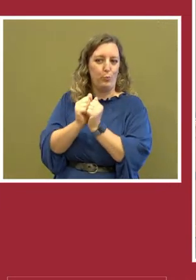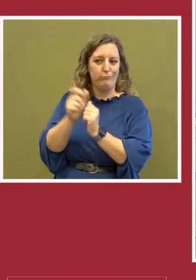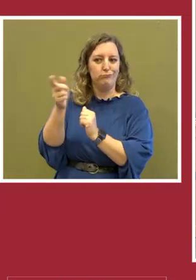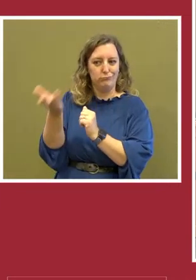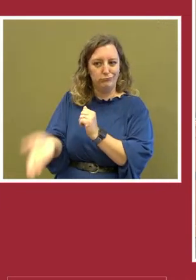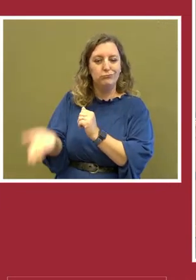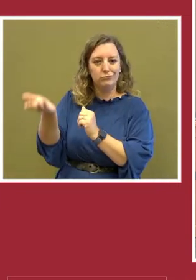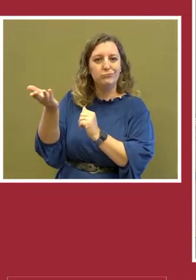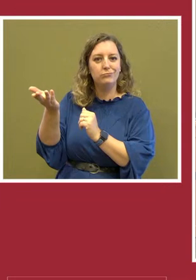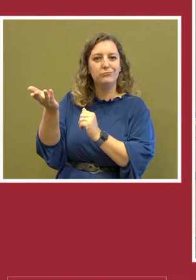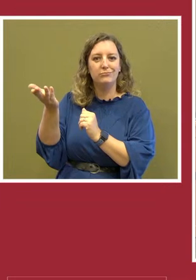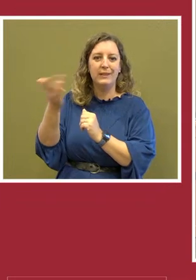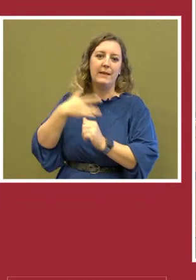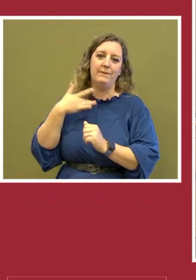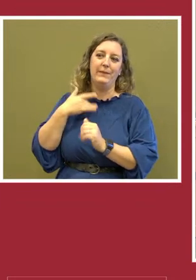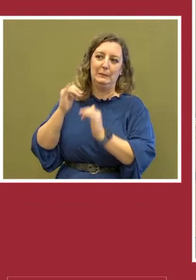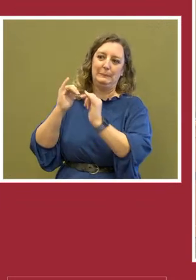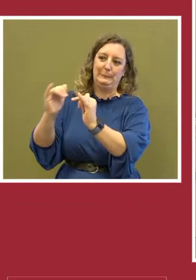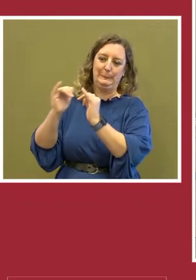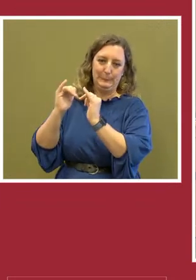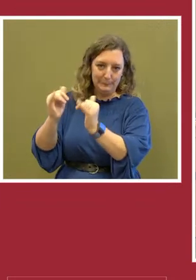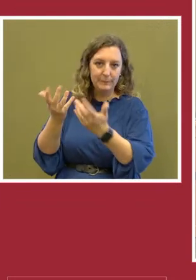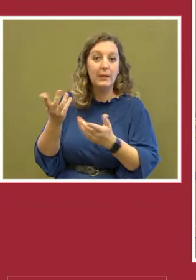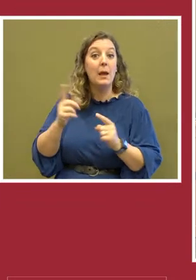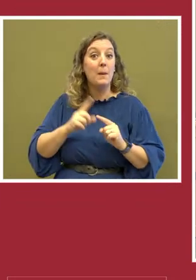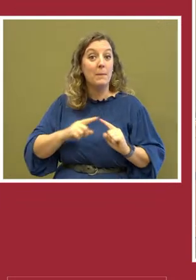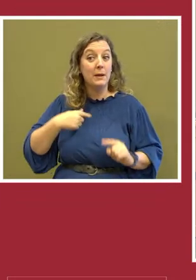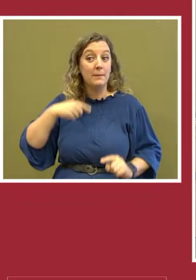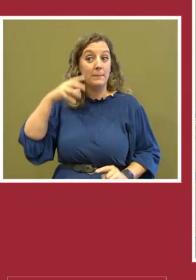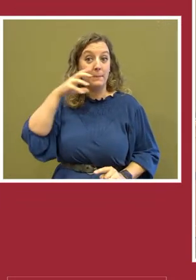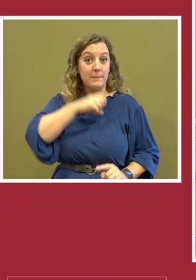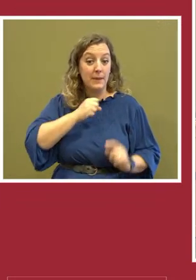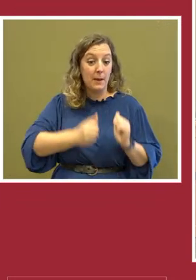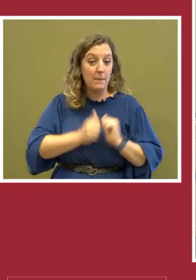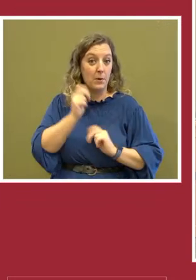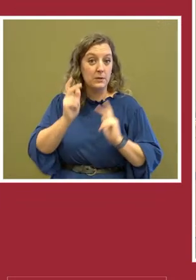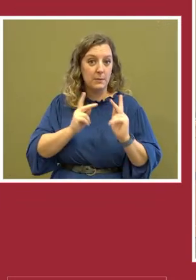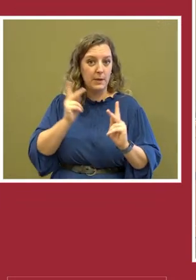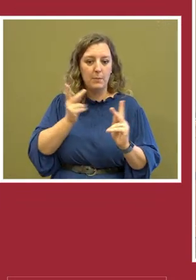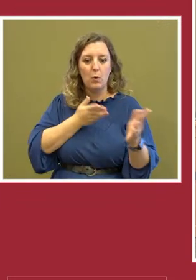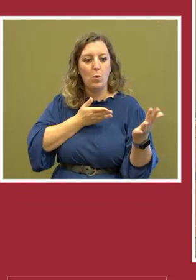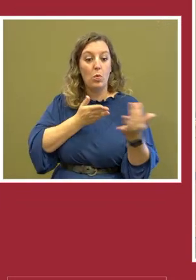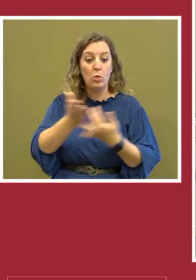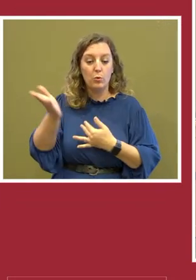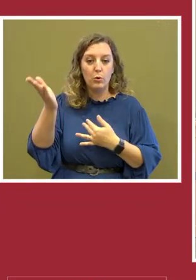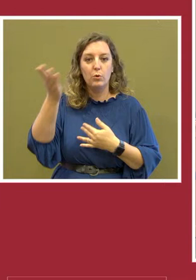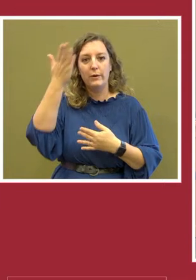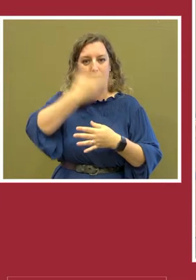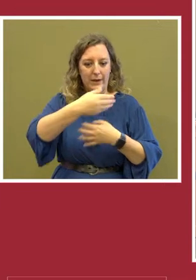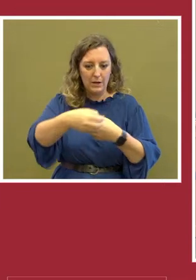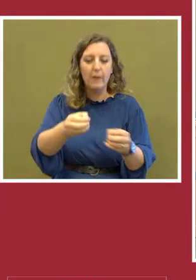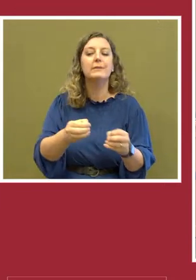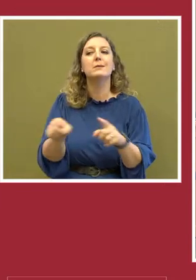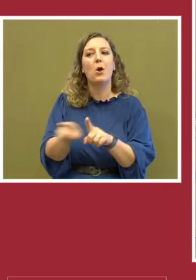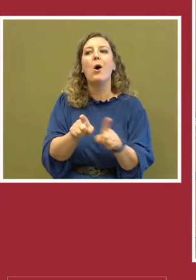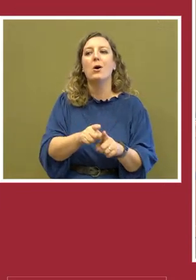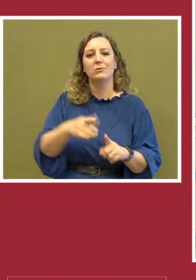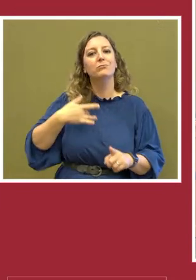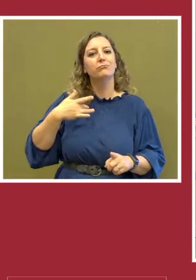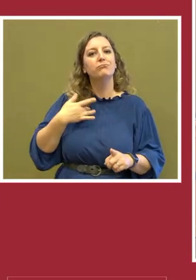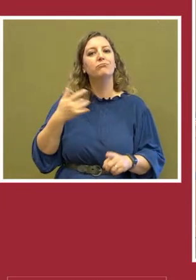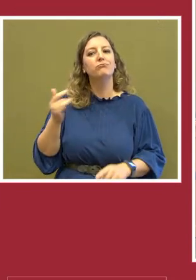her likely feel the same. But I guess that most people who simply pass through the Mountain View front lobby can also sense